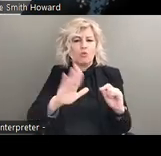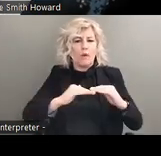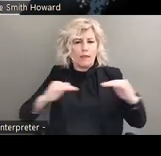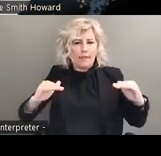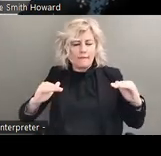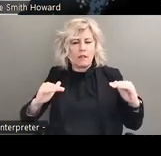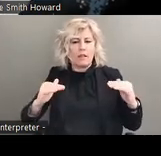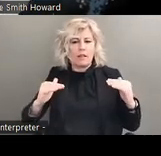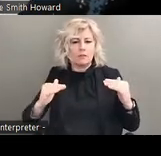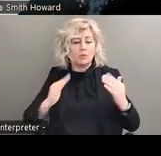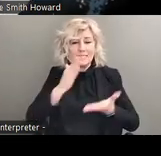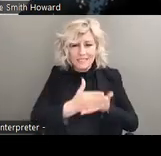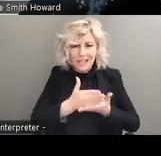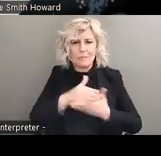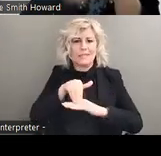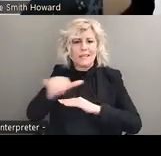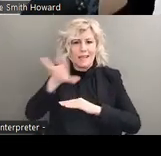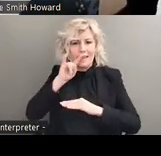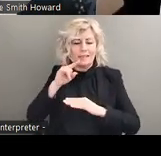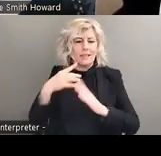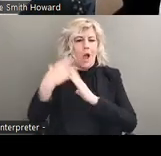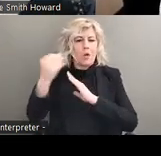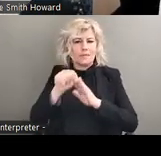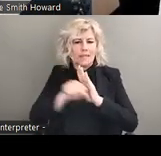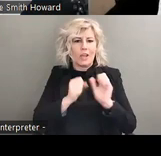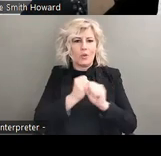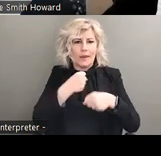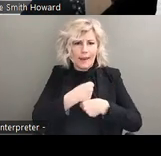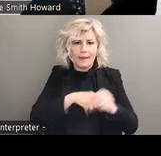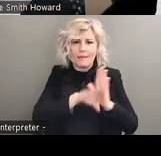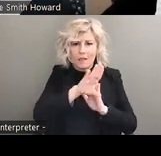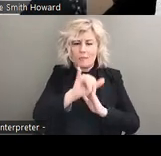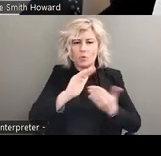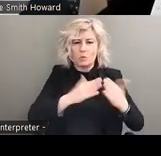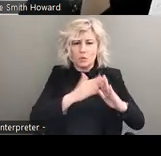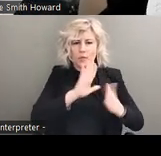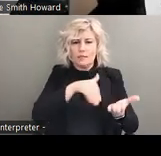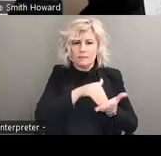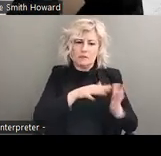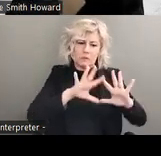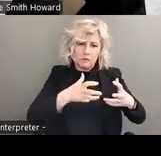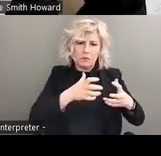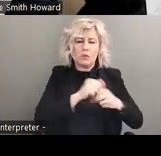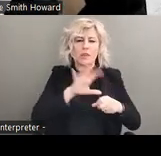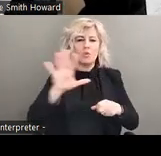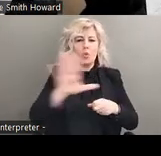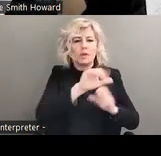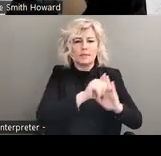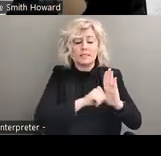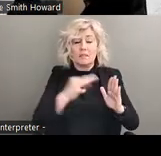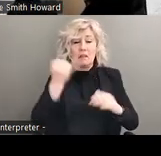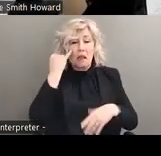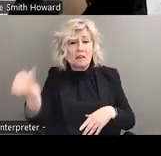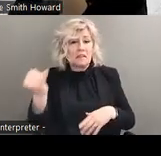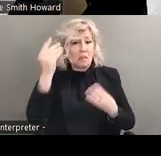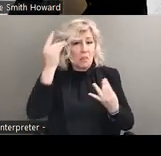to stop kids going out of state and create those community-based services within your state? So if you've got some ideas or thoughts on that, feel free to